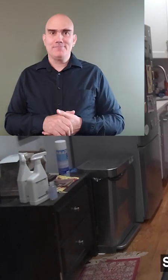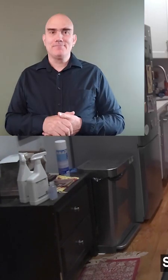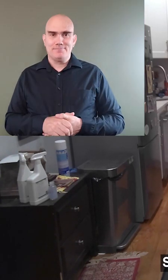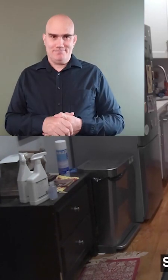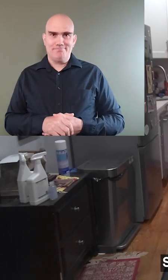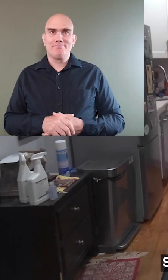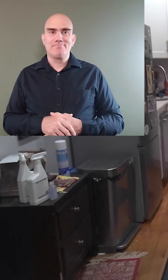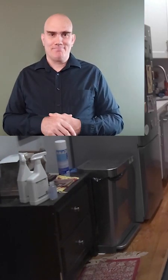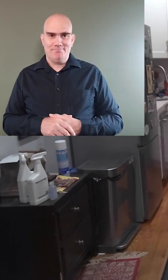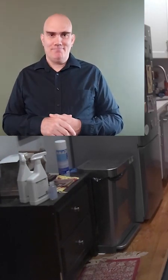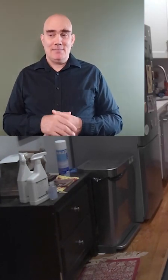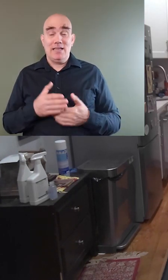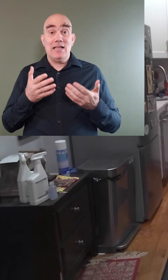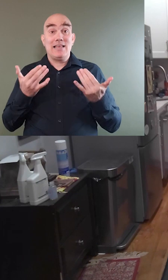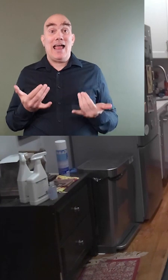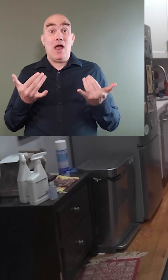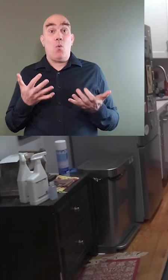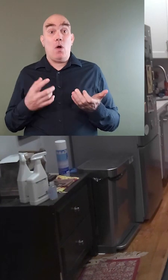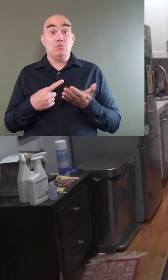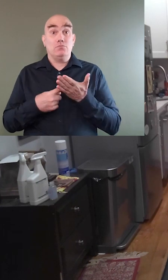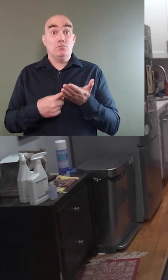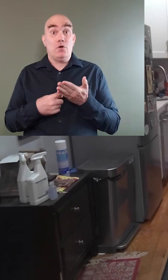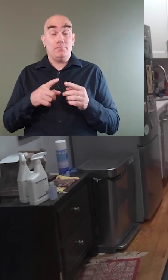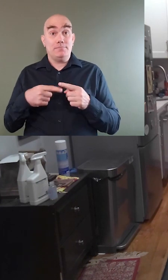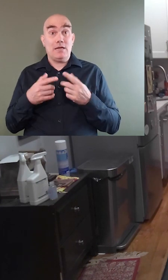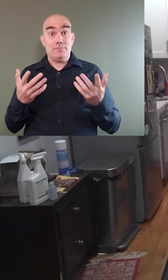exciting. Now let's talk about.